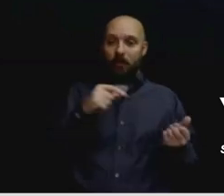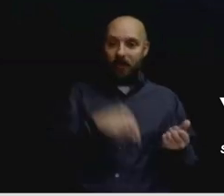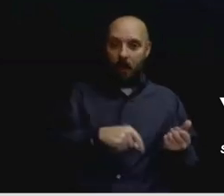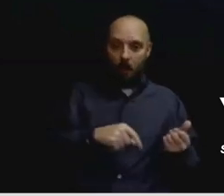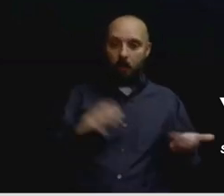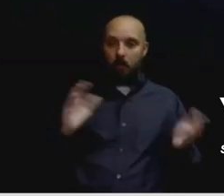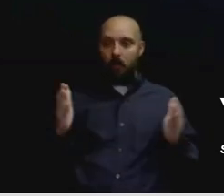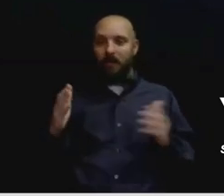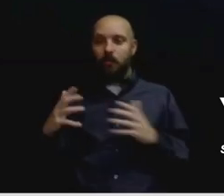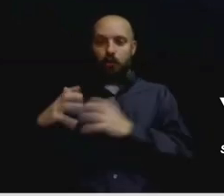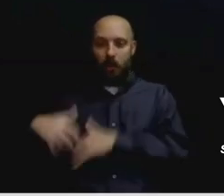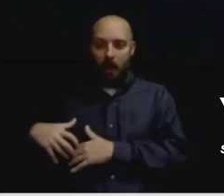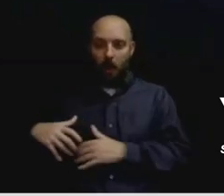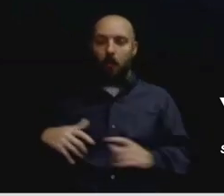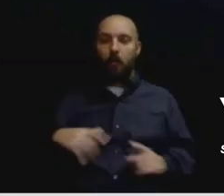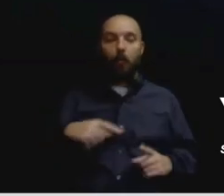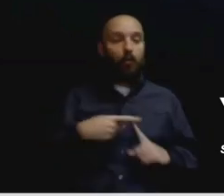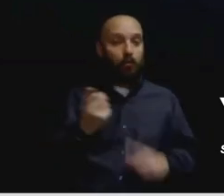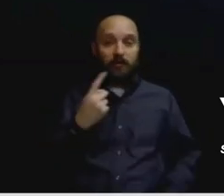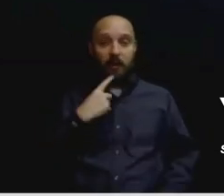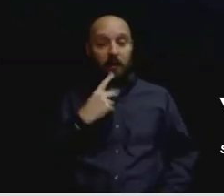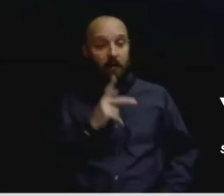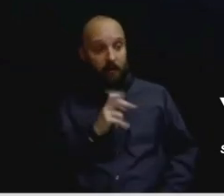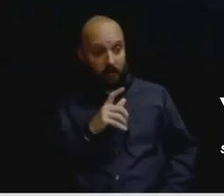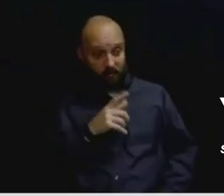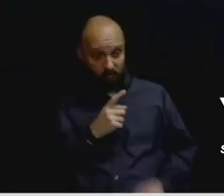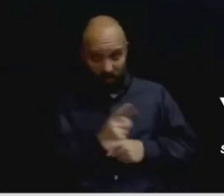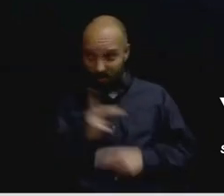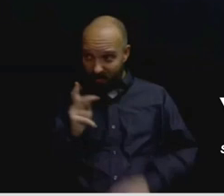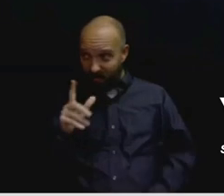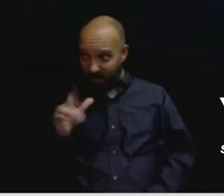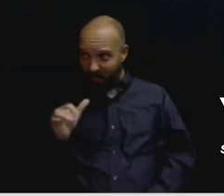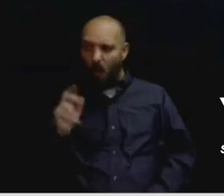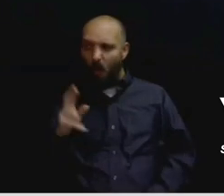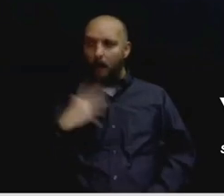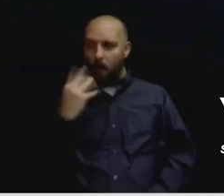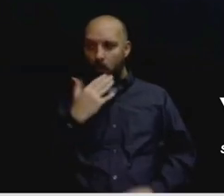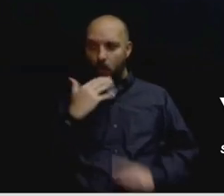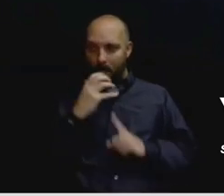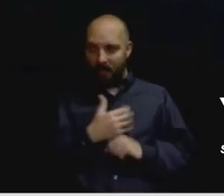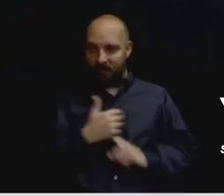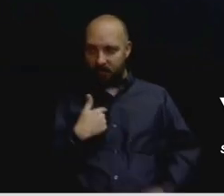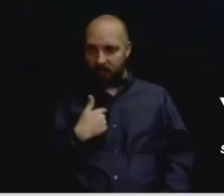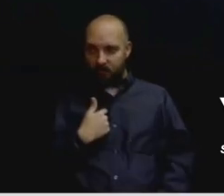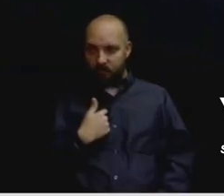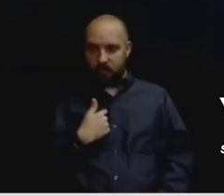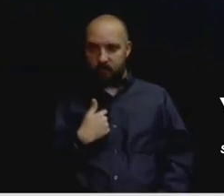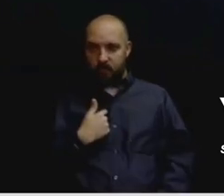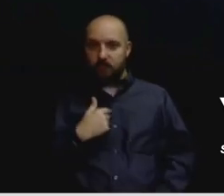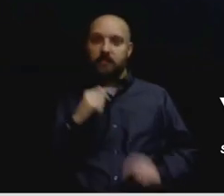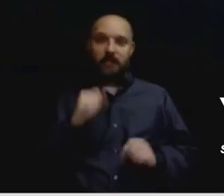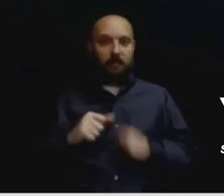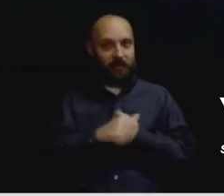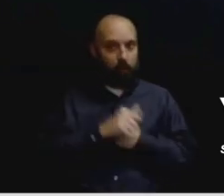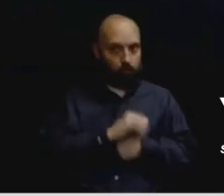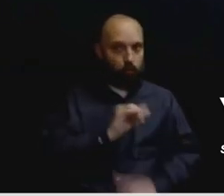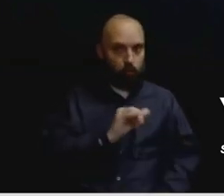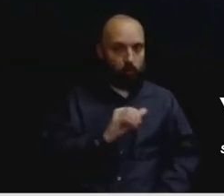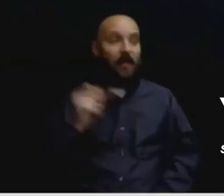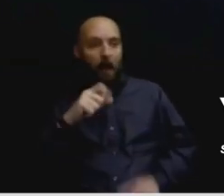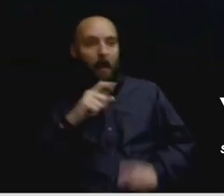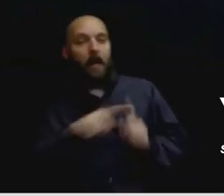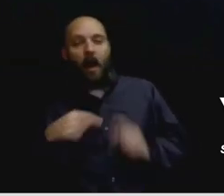Kelly? Yes. Or I'm pretty good at masking. That can be dangerous too. Yes, but I